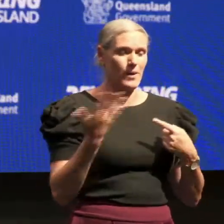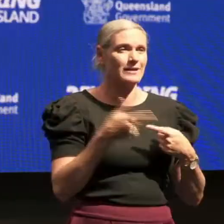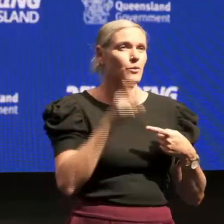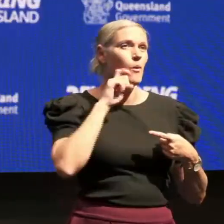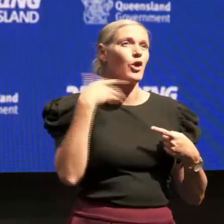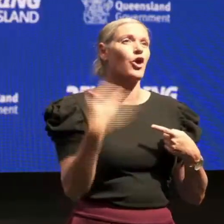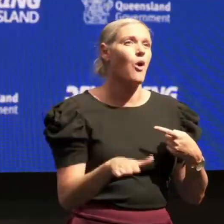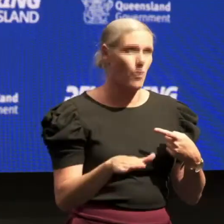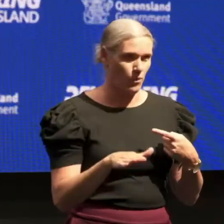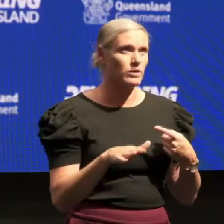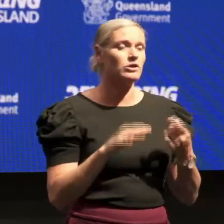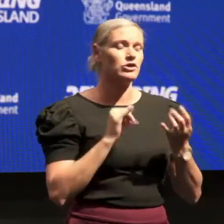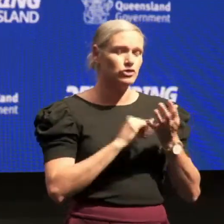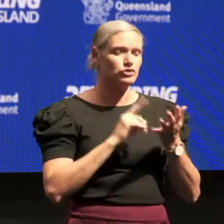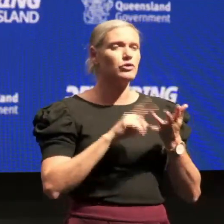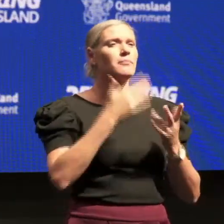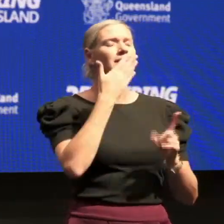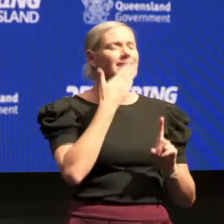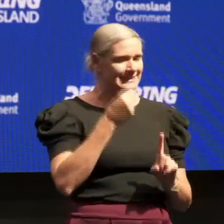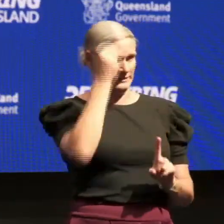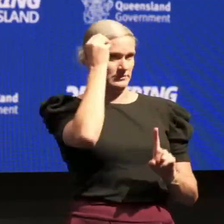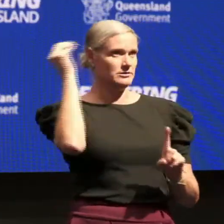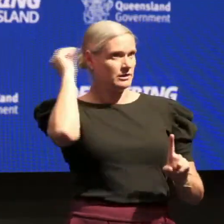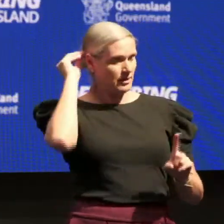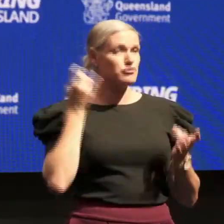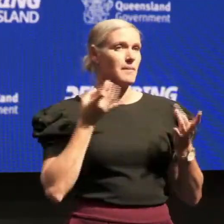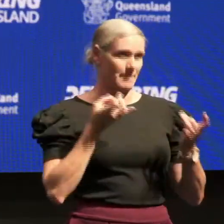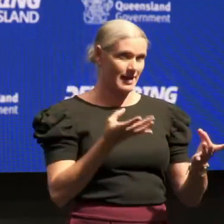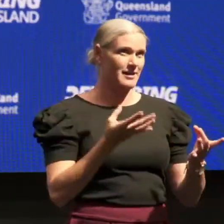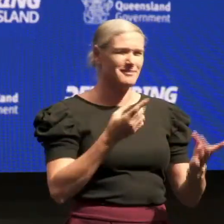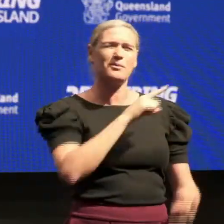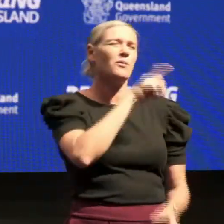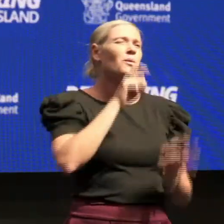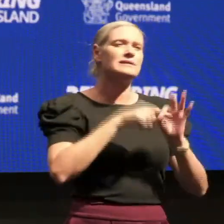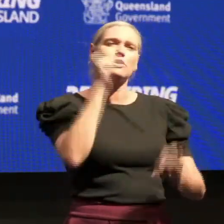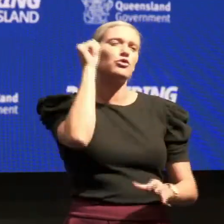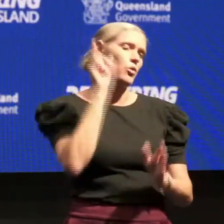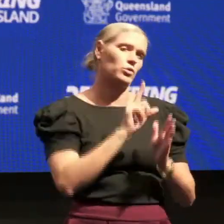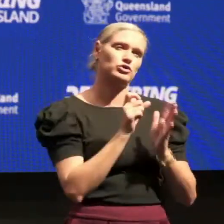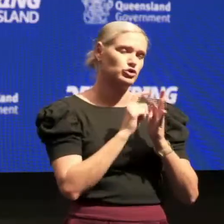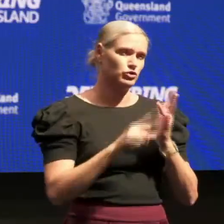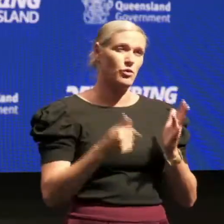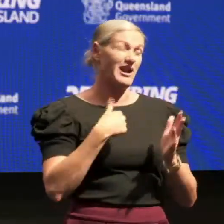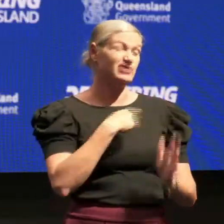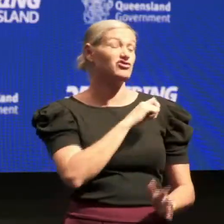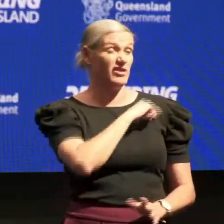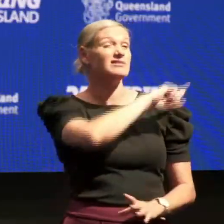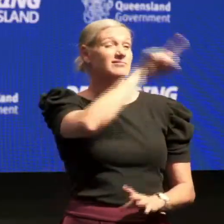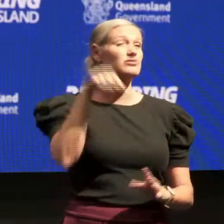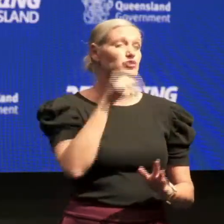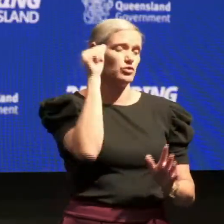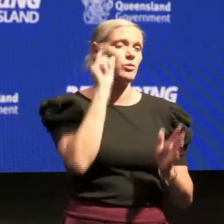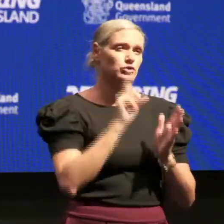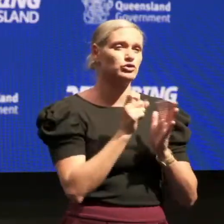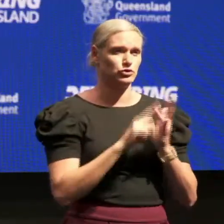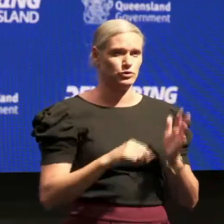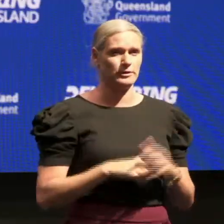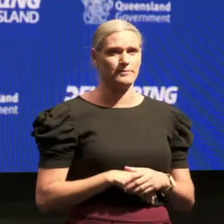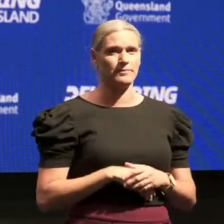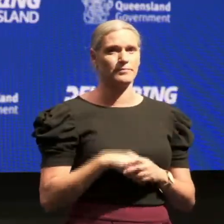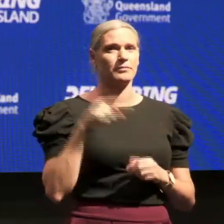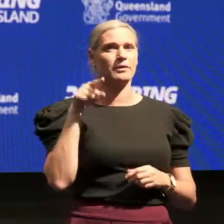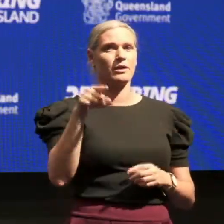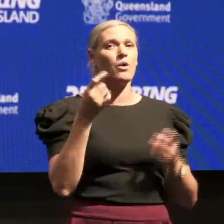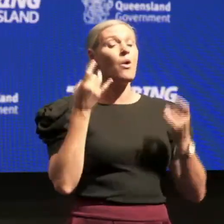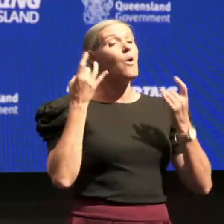life-threatening. So people have to keep their wits about them, which they do. And overwhelmingly, I have faith in people doing the right thing. For those in that